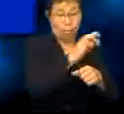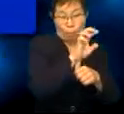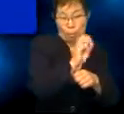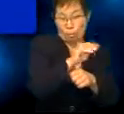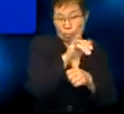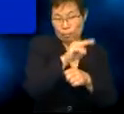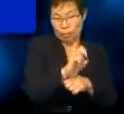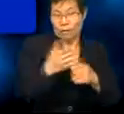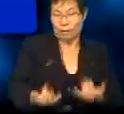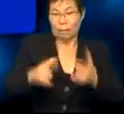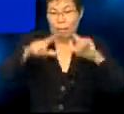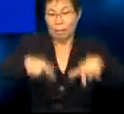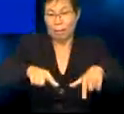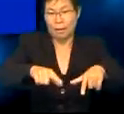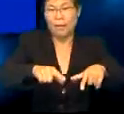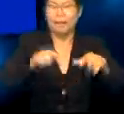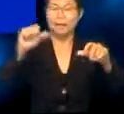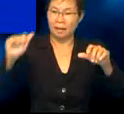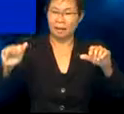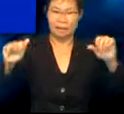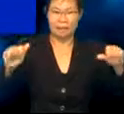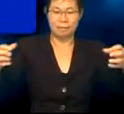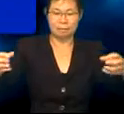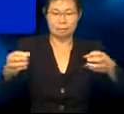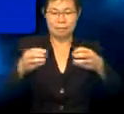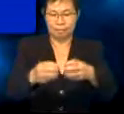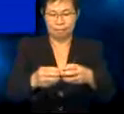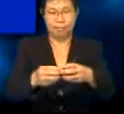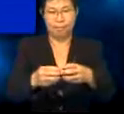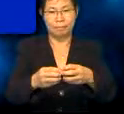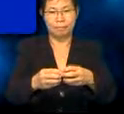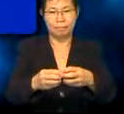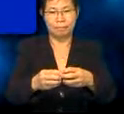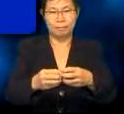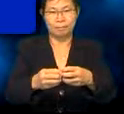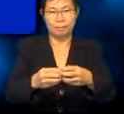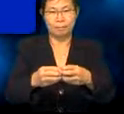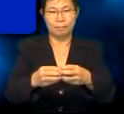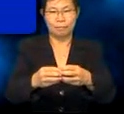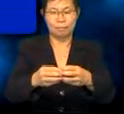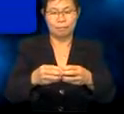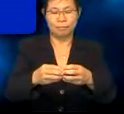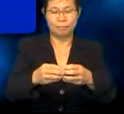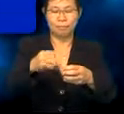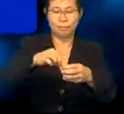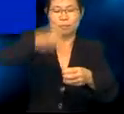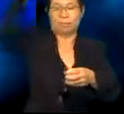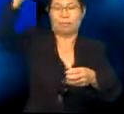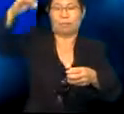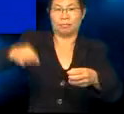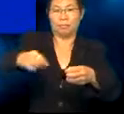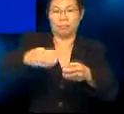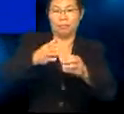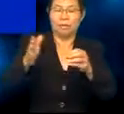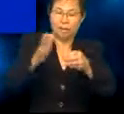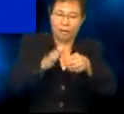Okay, now place gas jar B onto gas jar A. Then remove the cover from gas jar